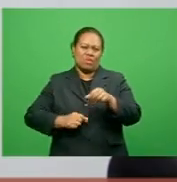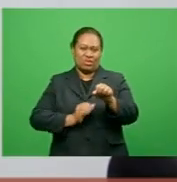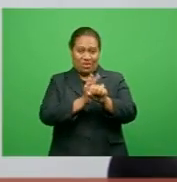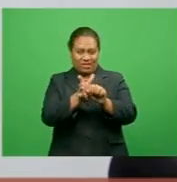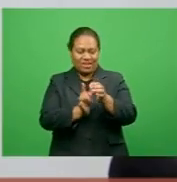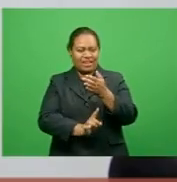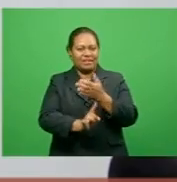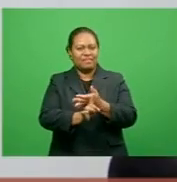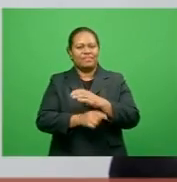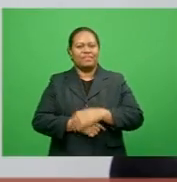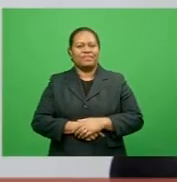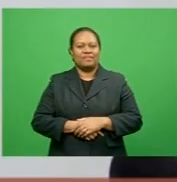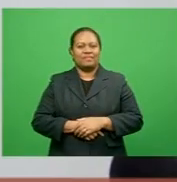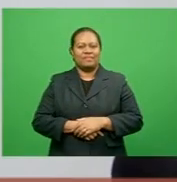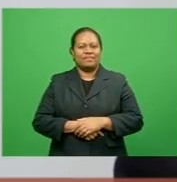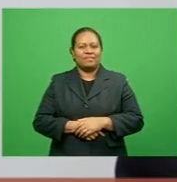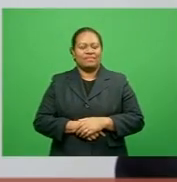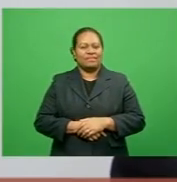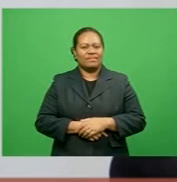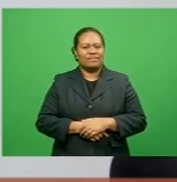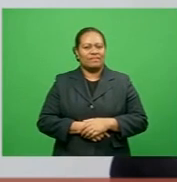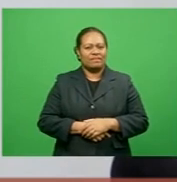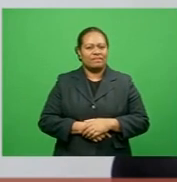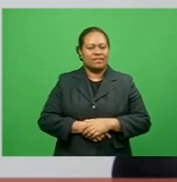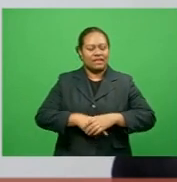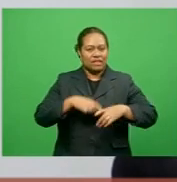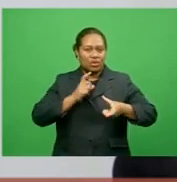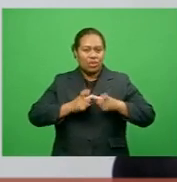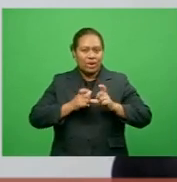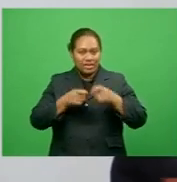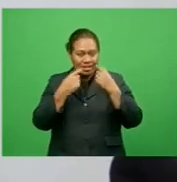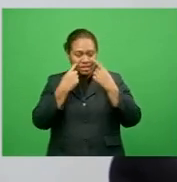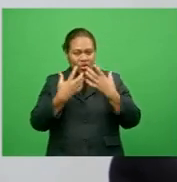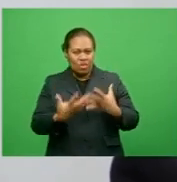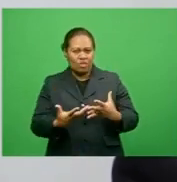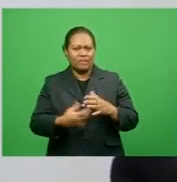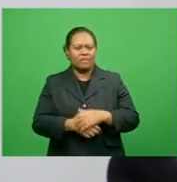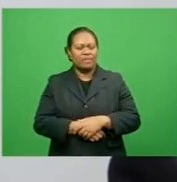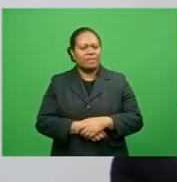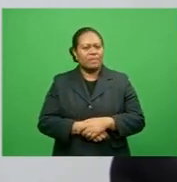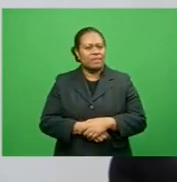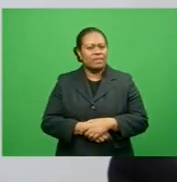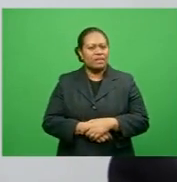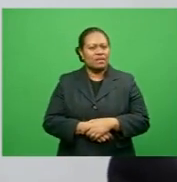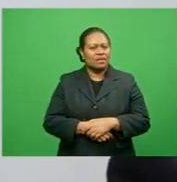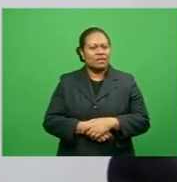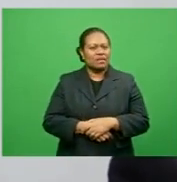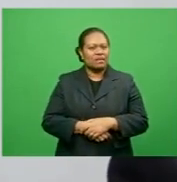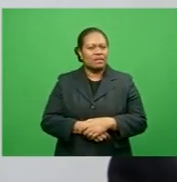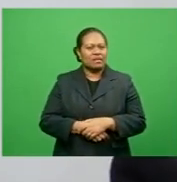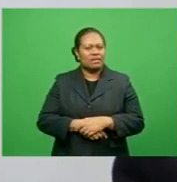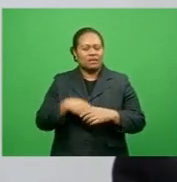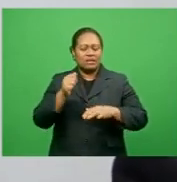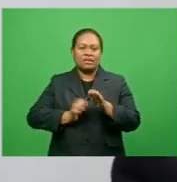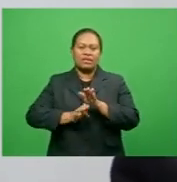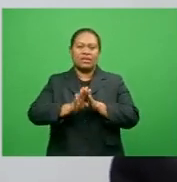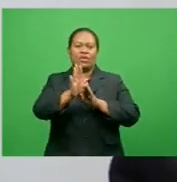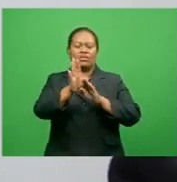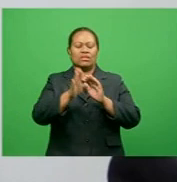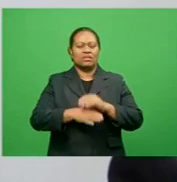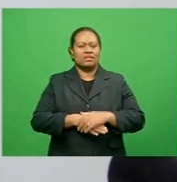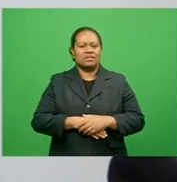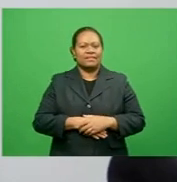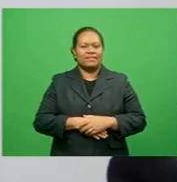during crises, local food production is crucial. It can increase availability